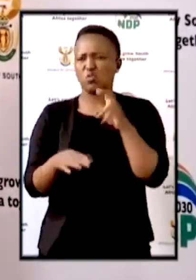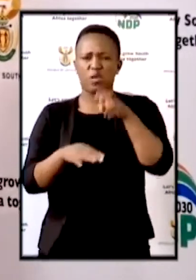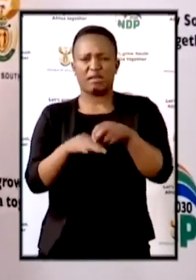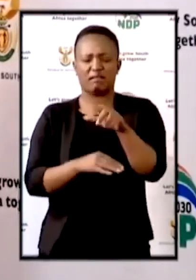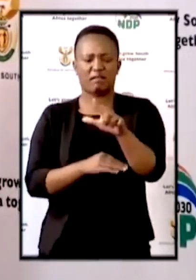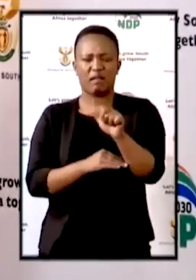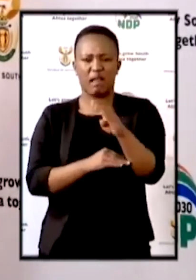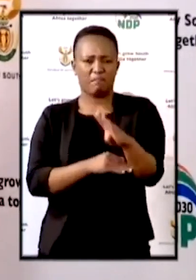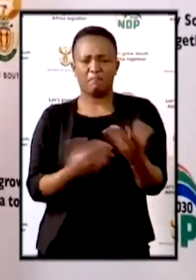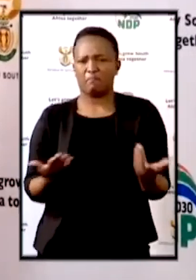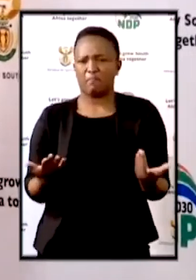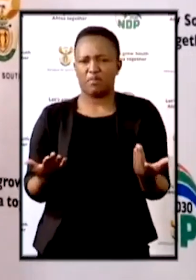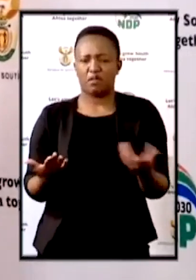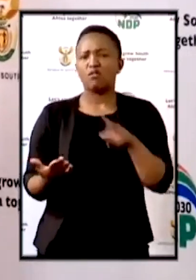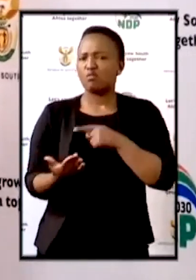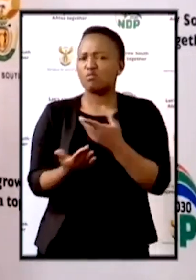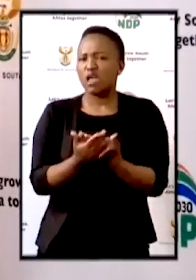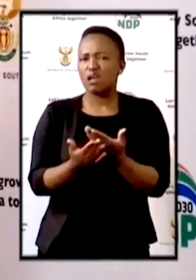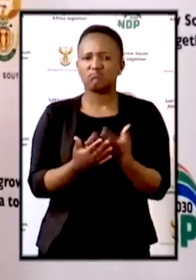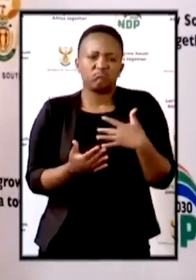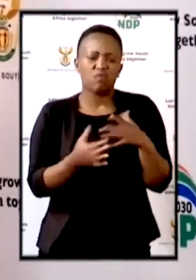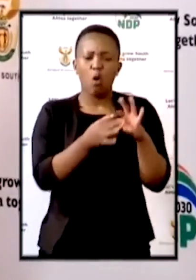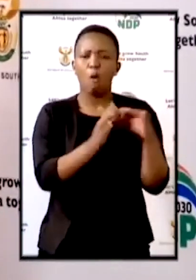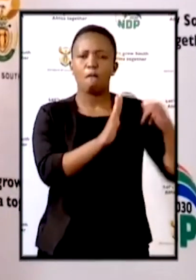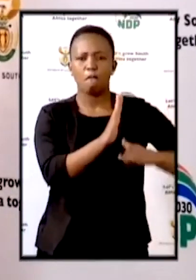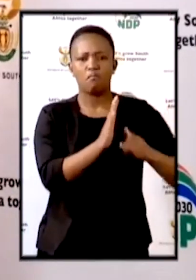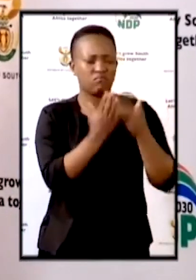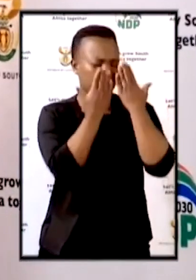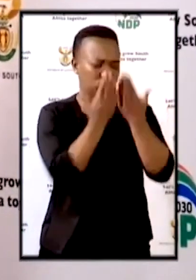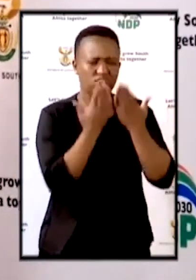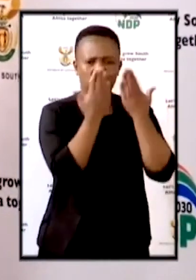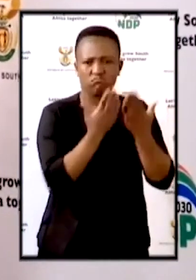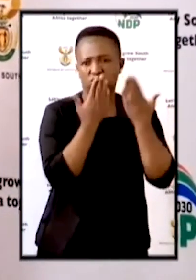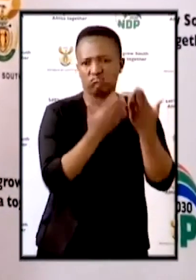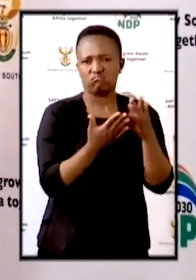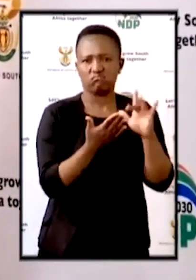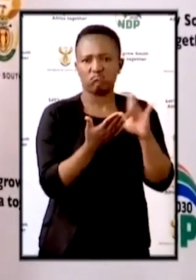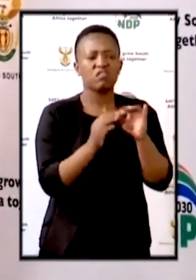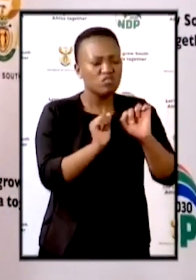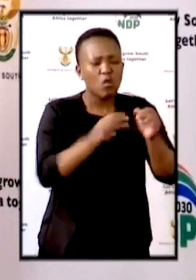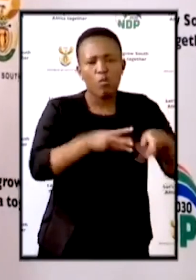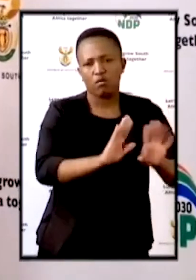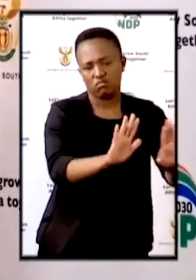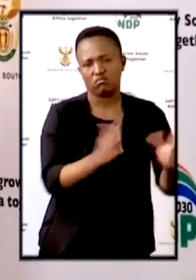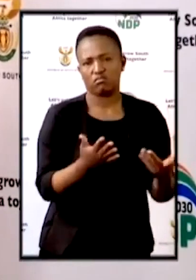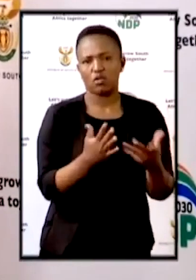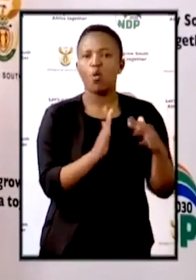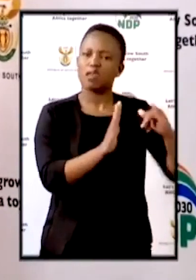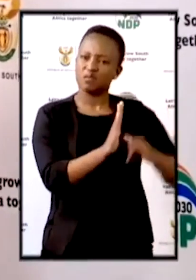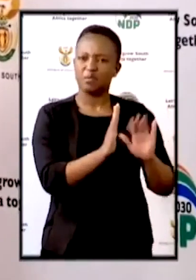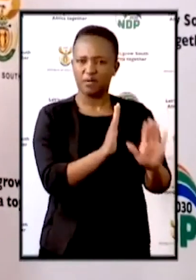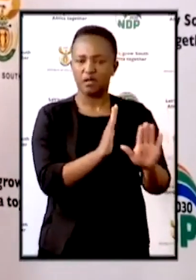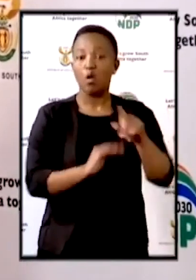Asizukuprioritize uma sisathatha kancane. Usengakwazi ukuhlala ekhaya ufunda incwadi yakho ngaleyo ndlela oyifunda ngayo. Ngoba